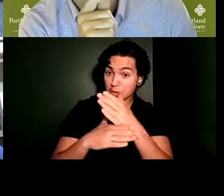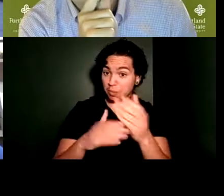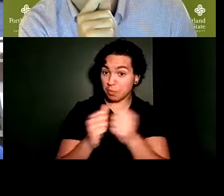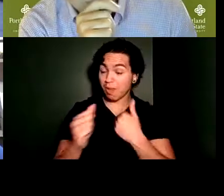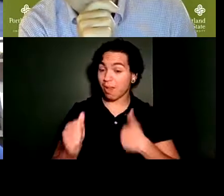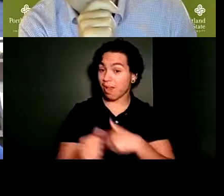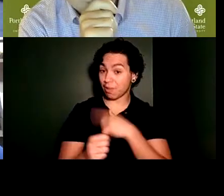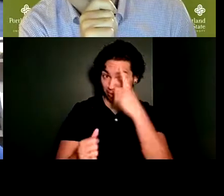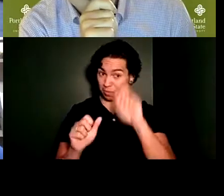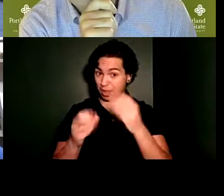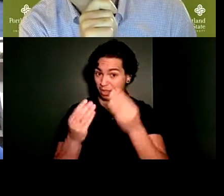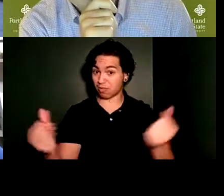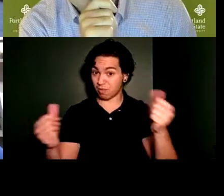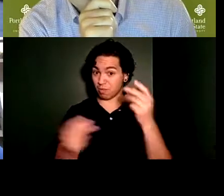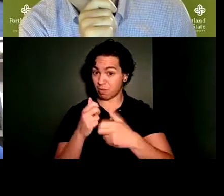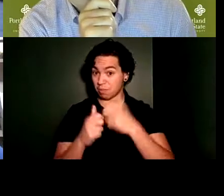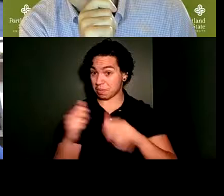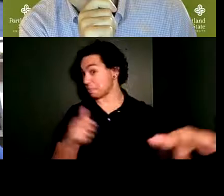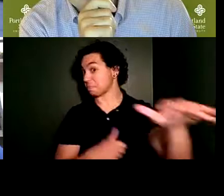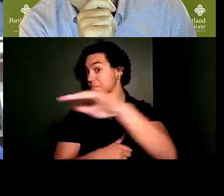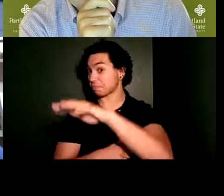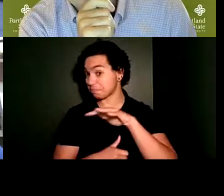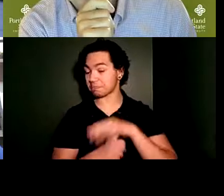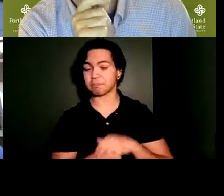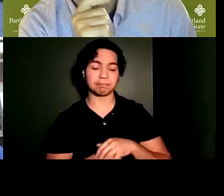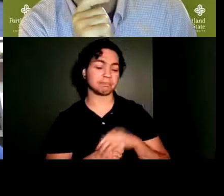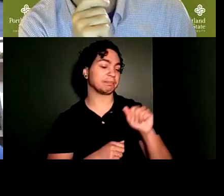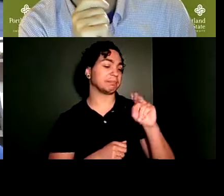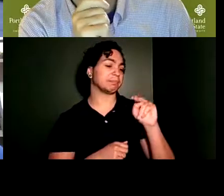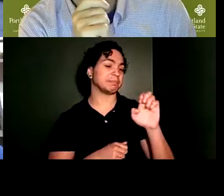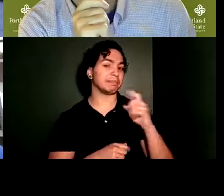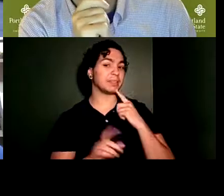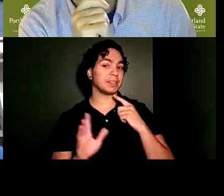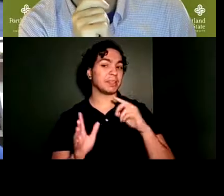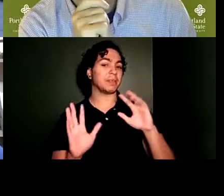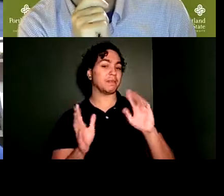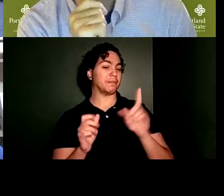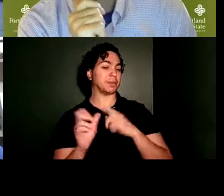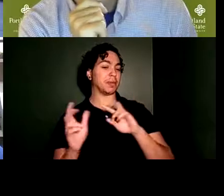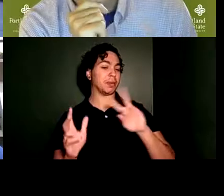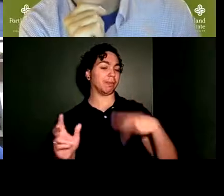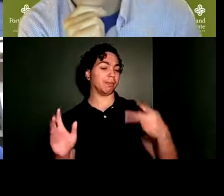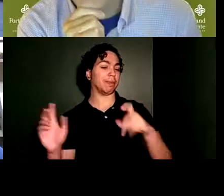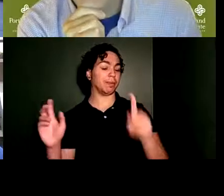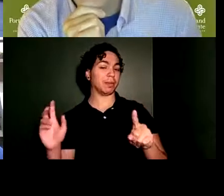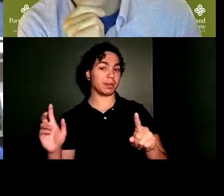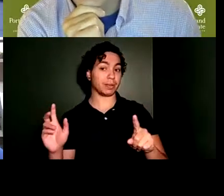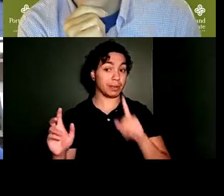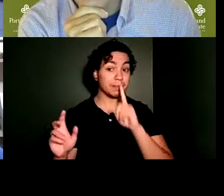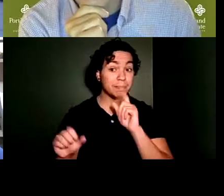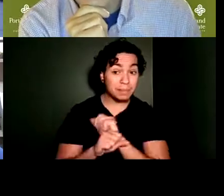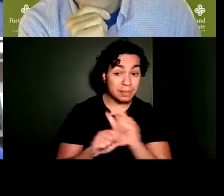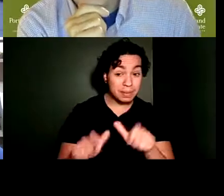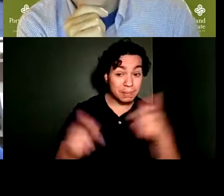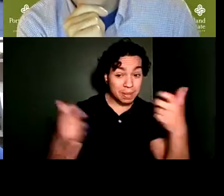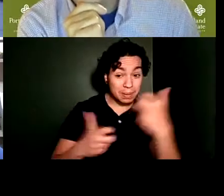this solvable? I think I'm going to flip the question on its head, actually, John, and say, is there really that big of a problem to